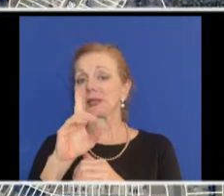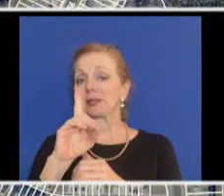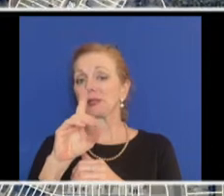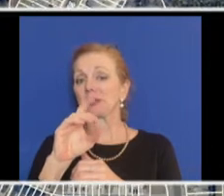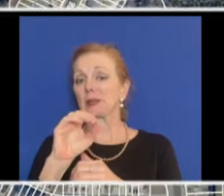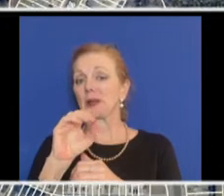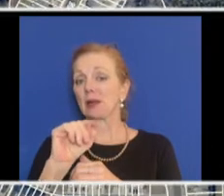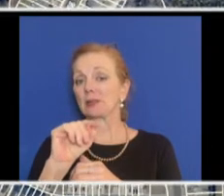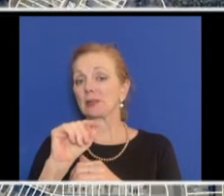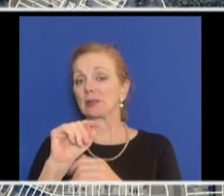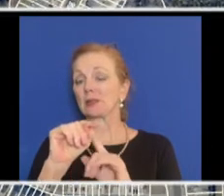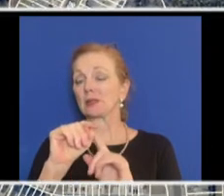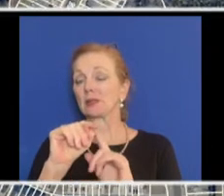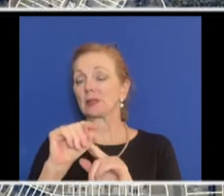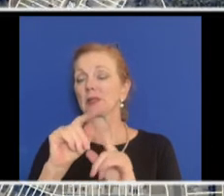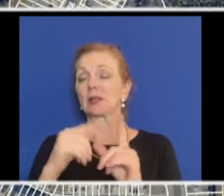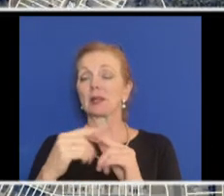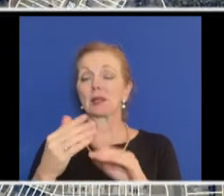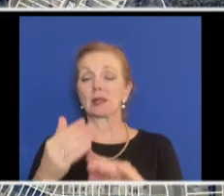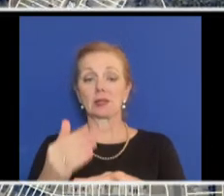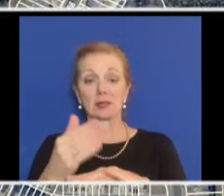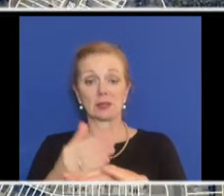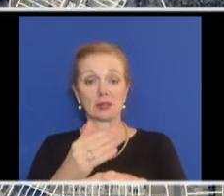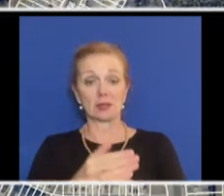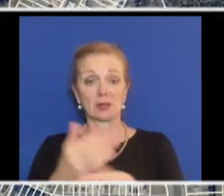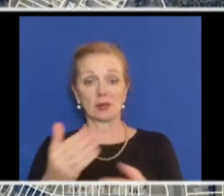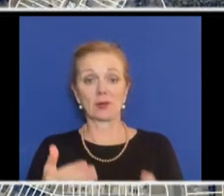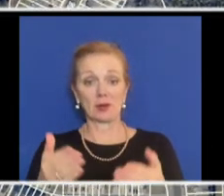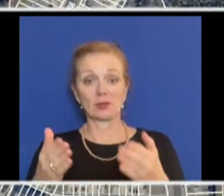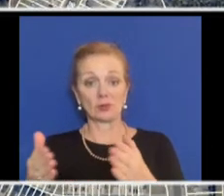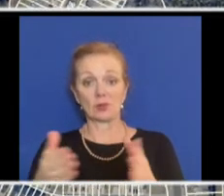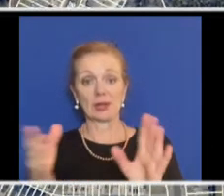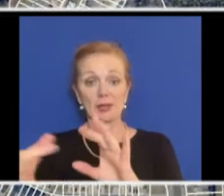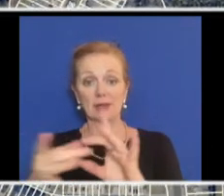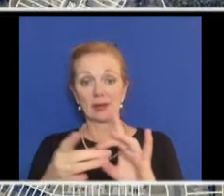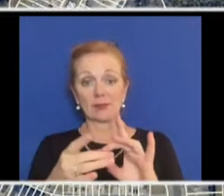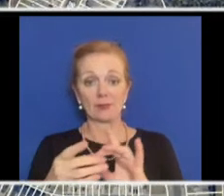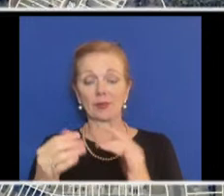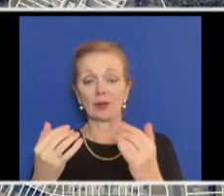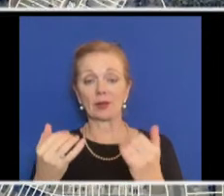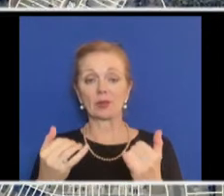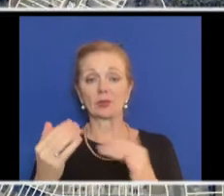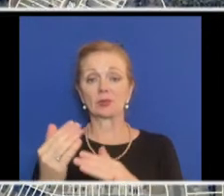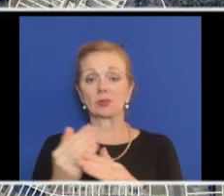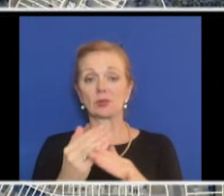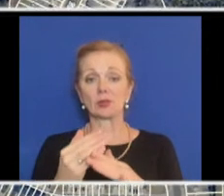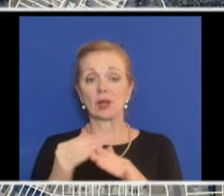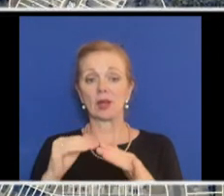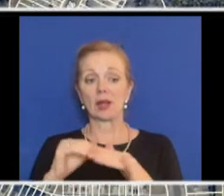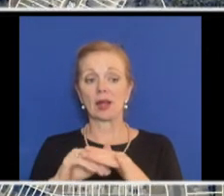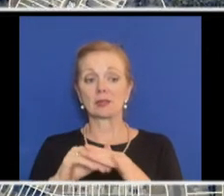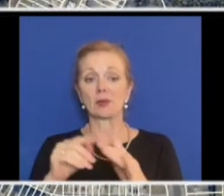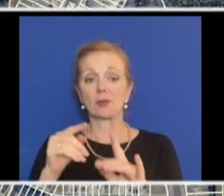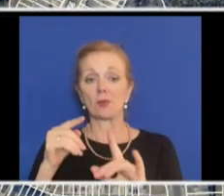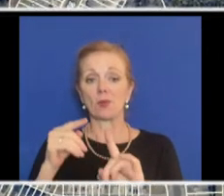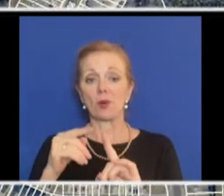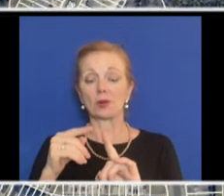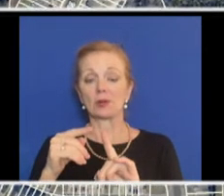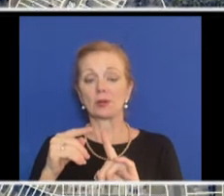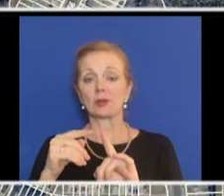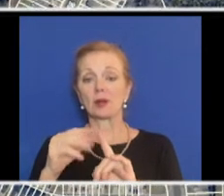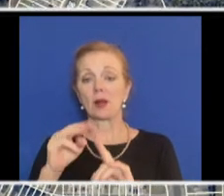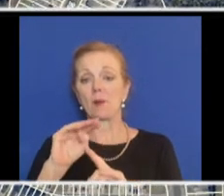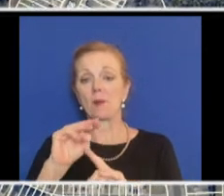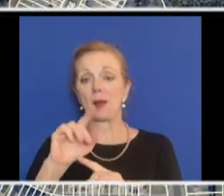infrastructure improvements to provide some Street connectivity we currently are showing an access point out to Mallard